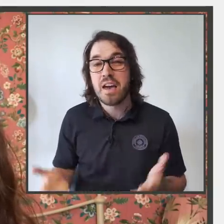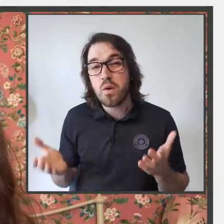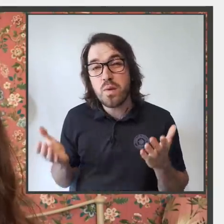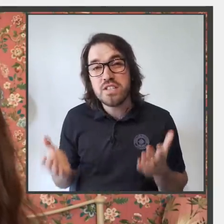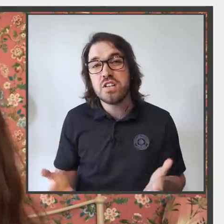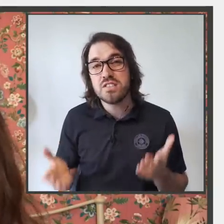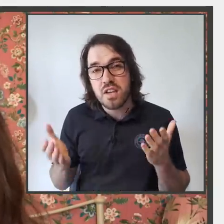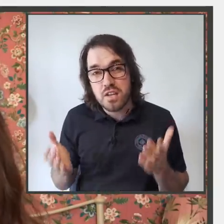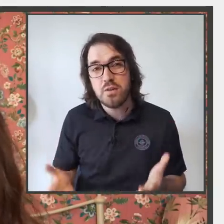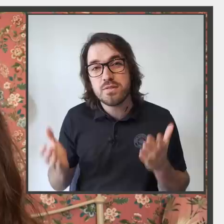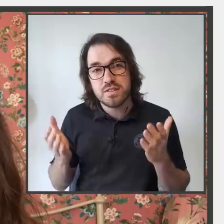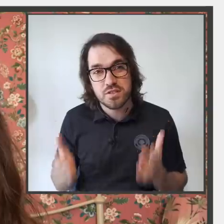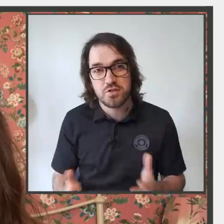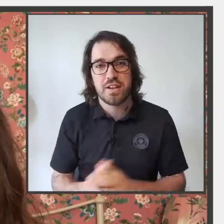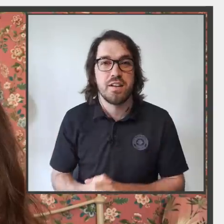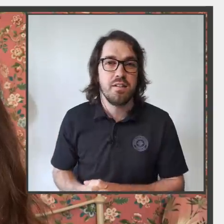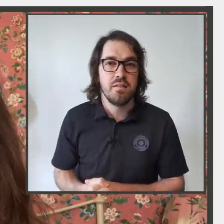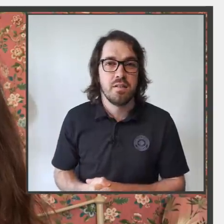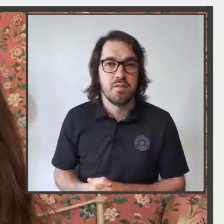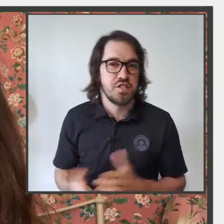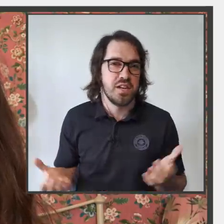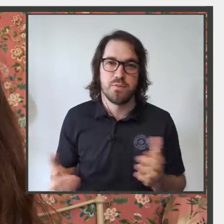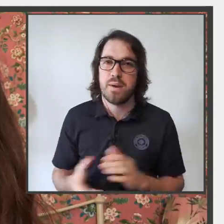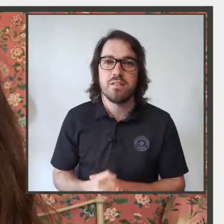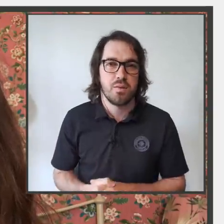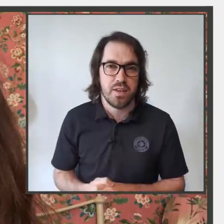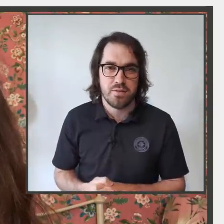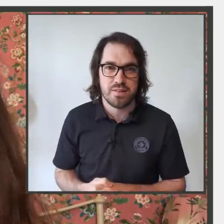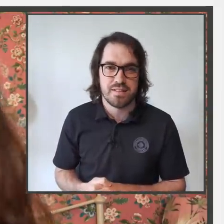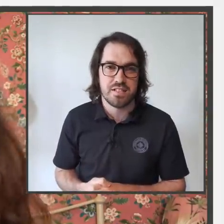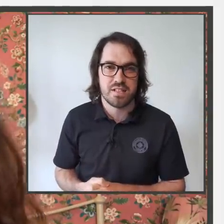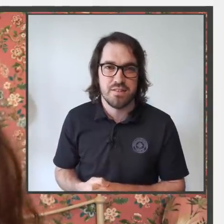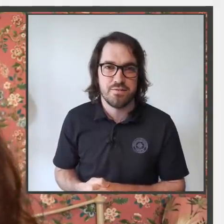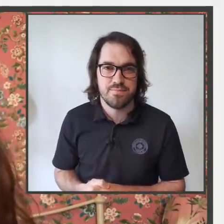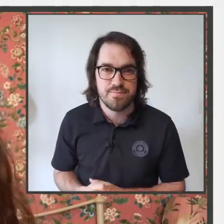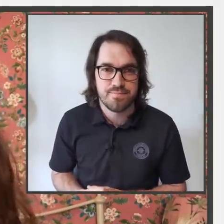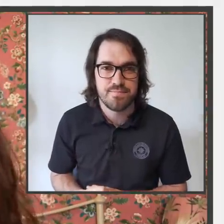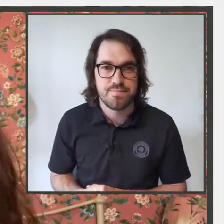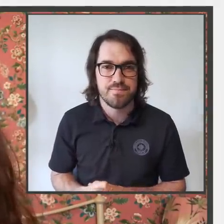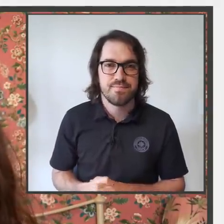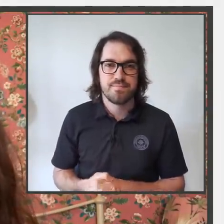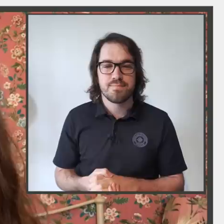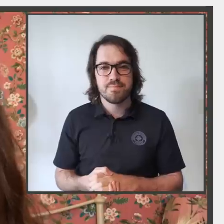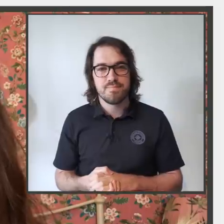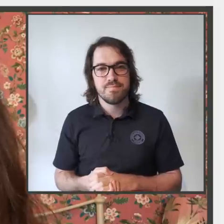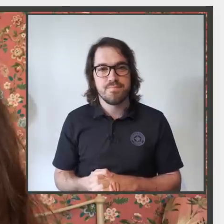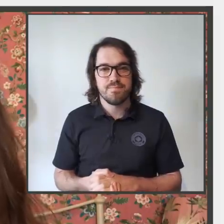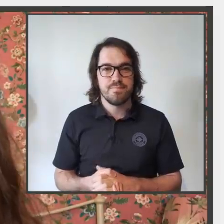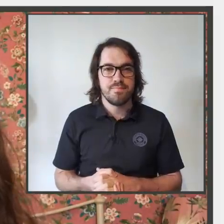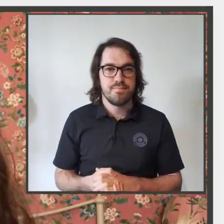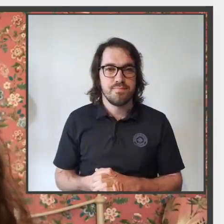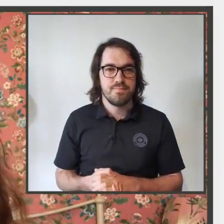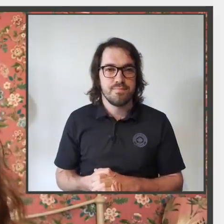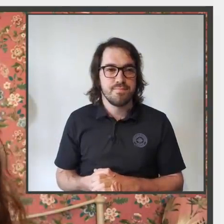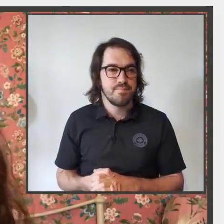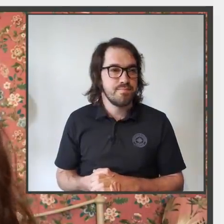assume. Can we just use stricken for ships? When else can we use this adjective? Well, we often use it for people, and we